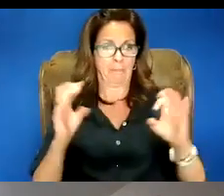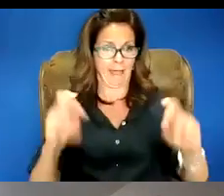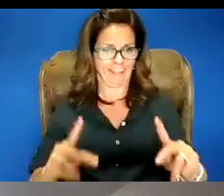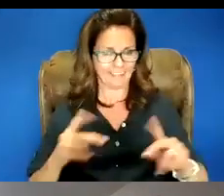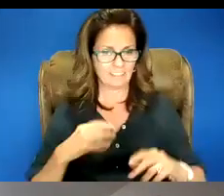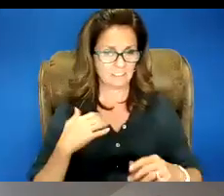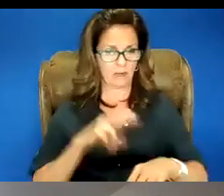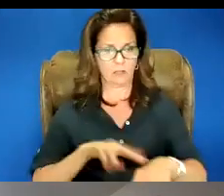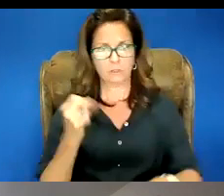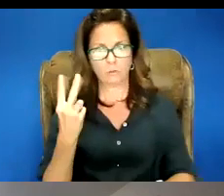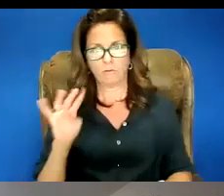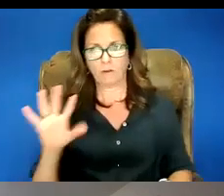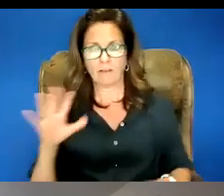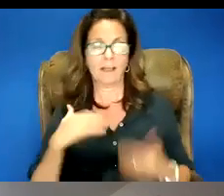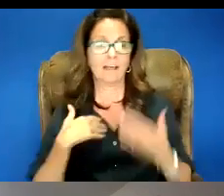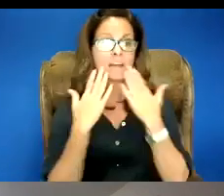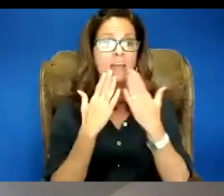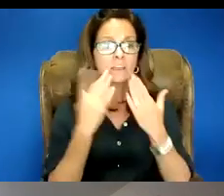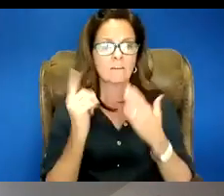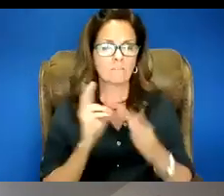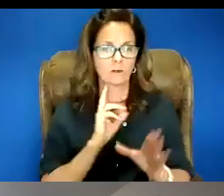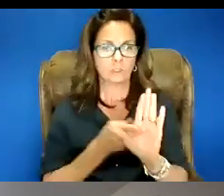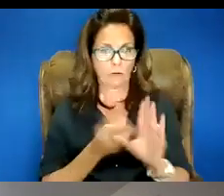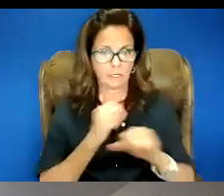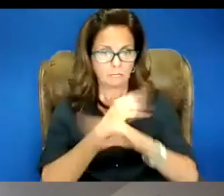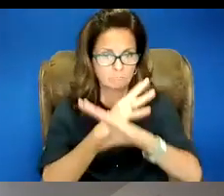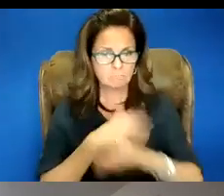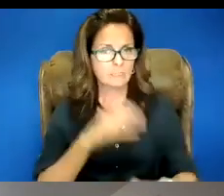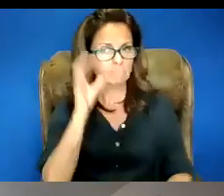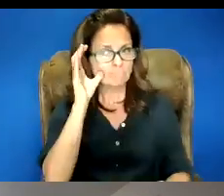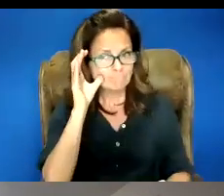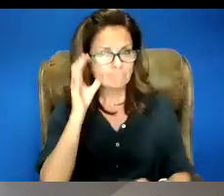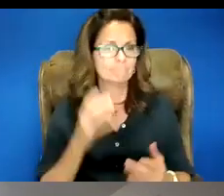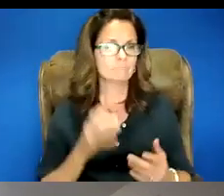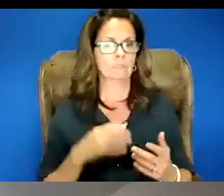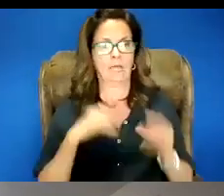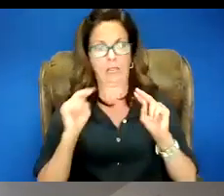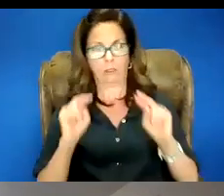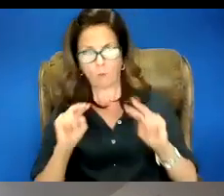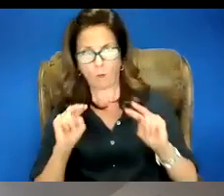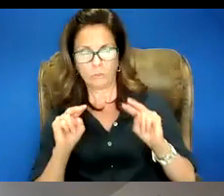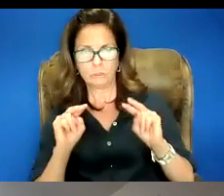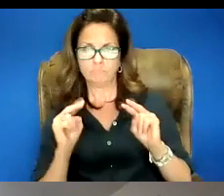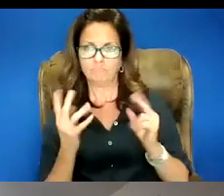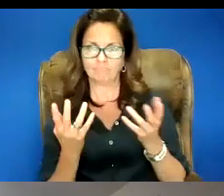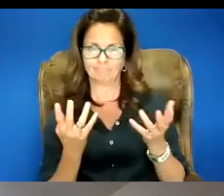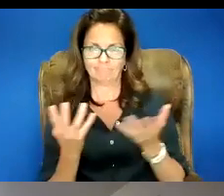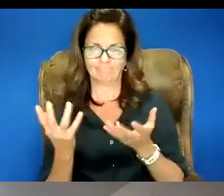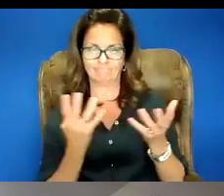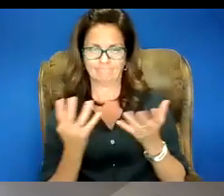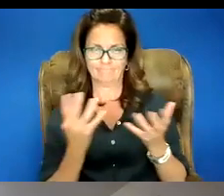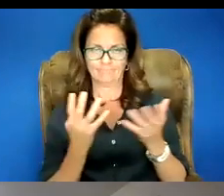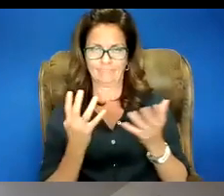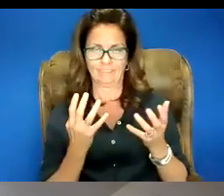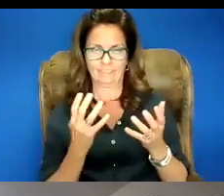and yeah, thanks for joining and listening, and look forward to getting a whole bunch